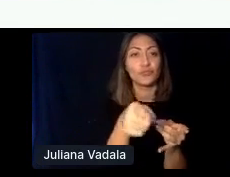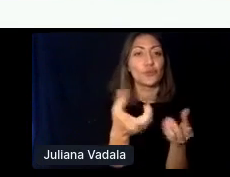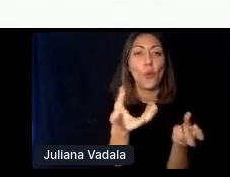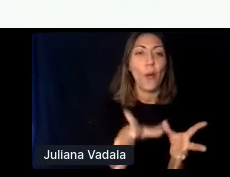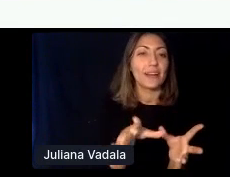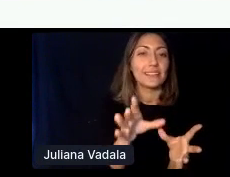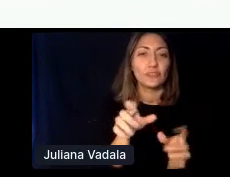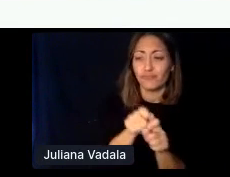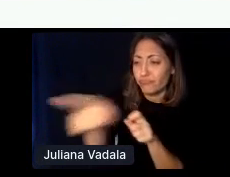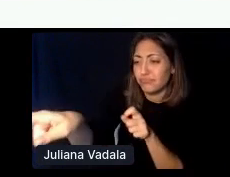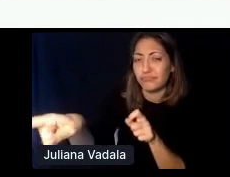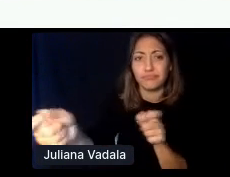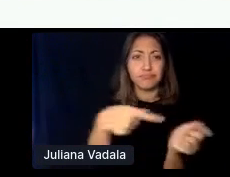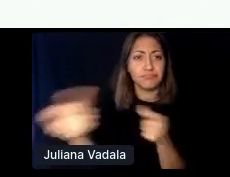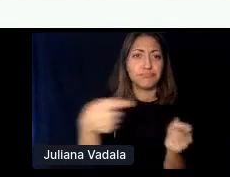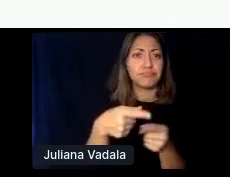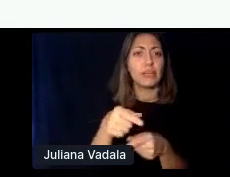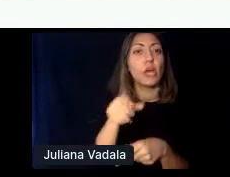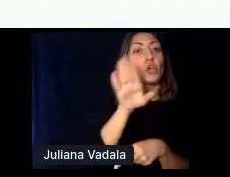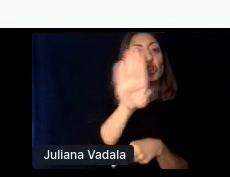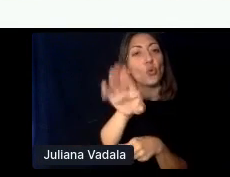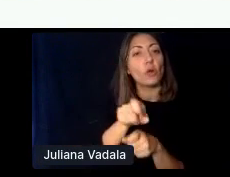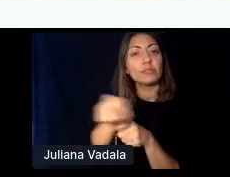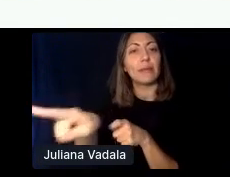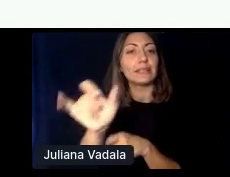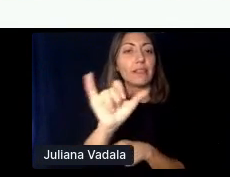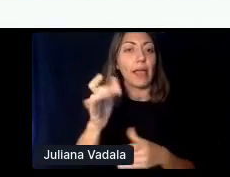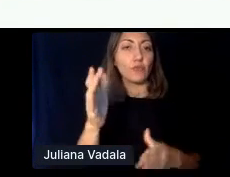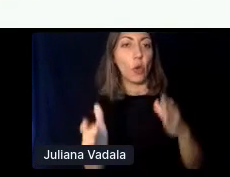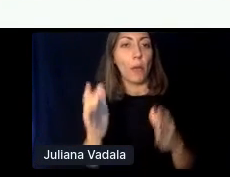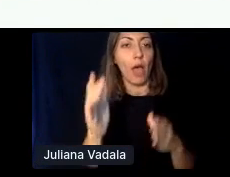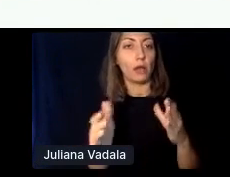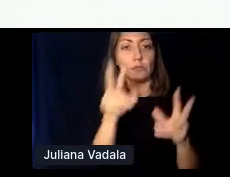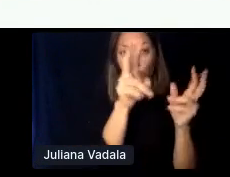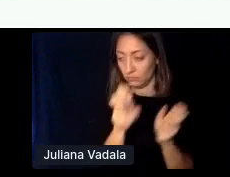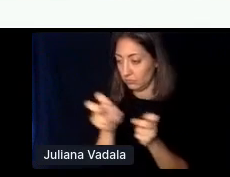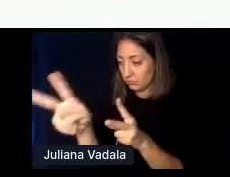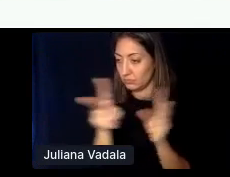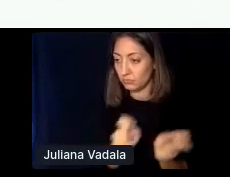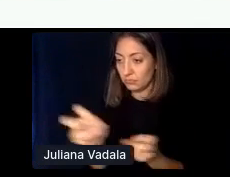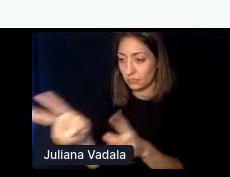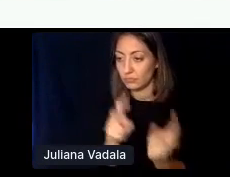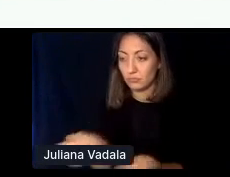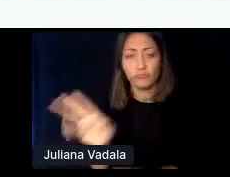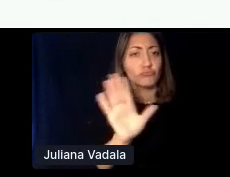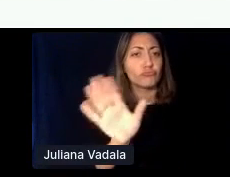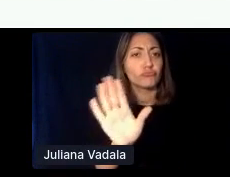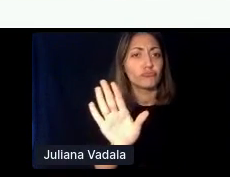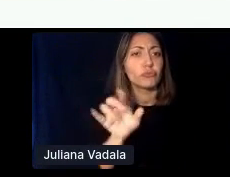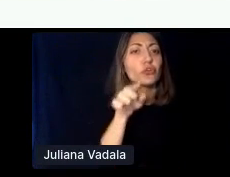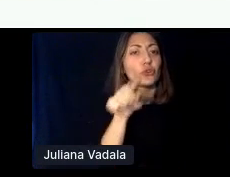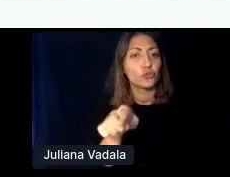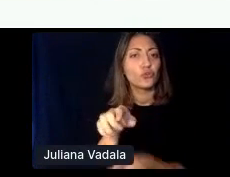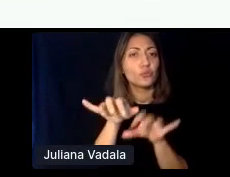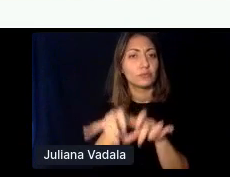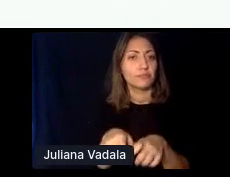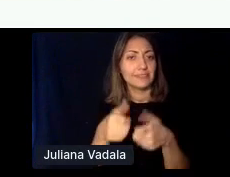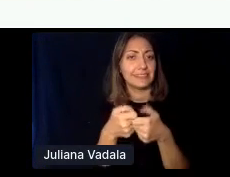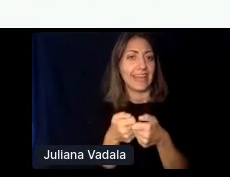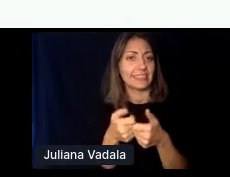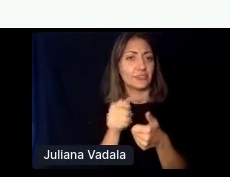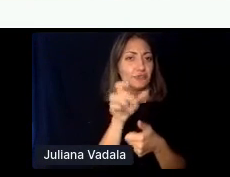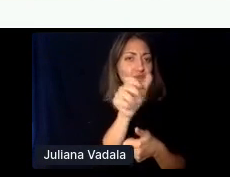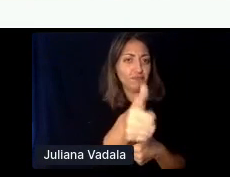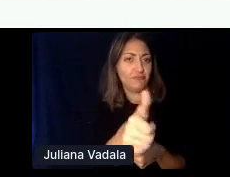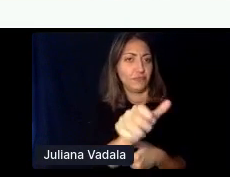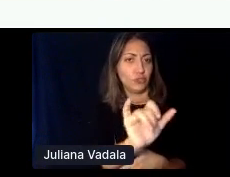It's a fine balance between offering crucial information and not jumping the gun so fast that you leave out